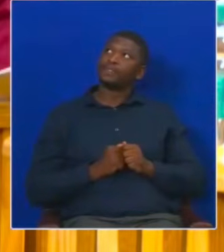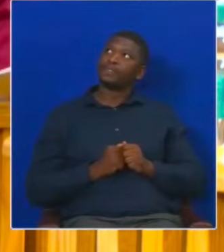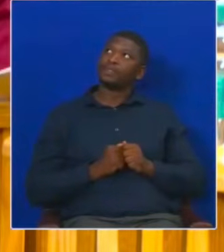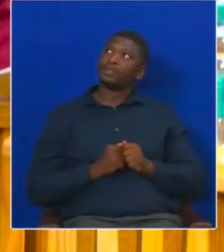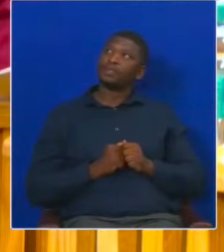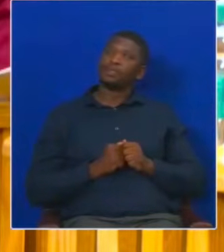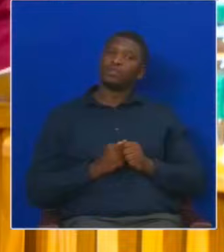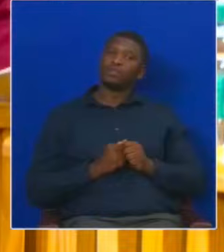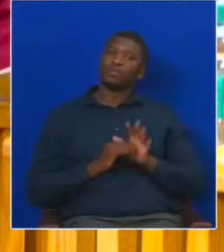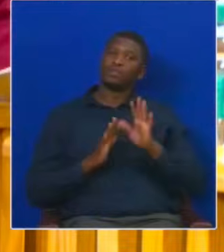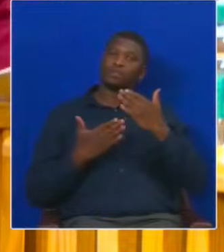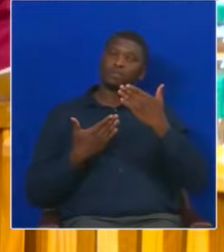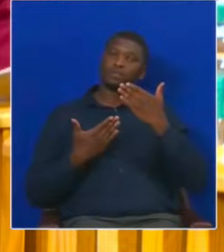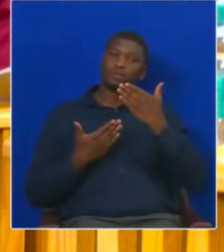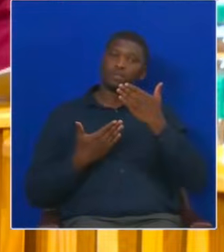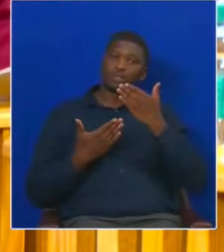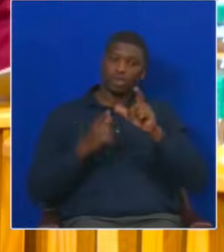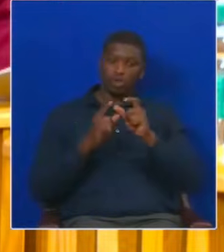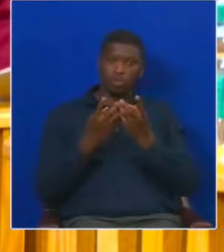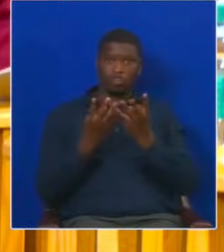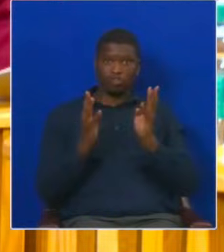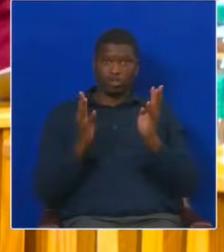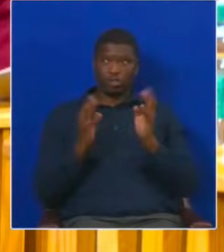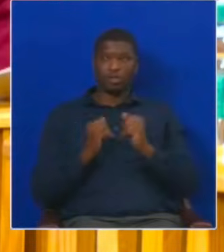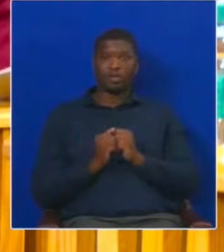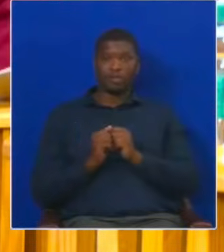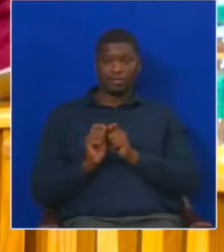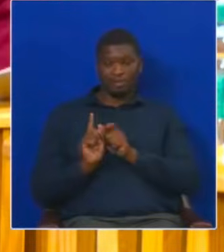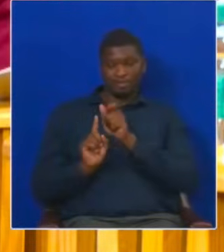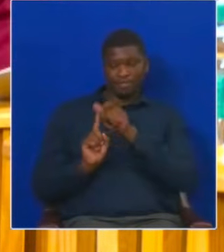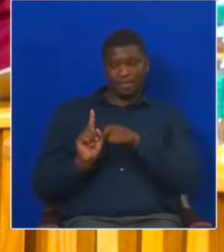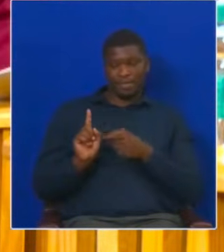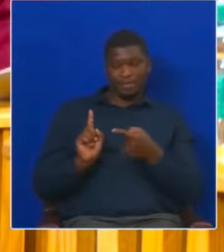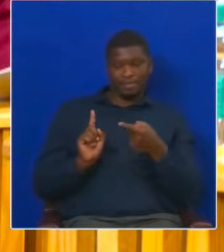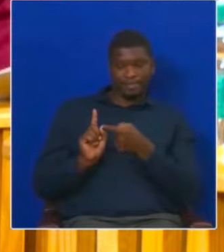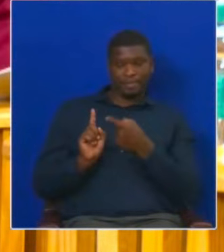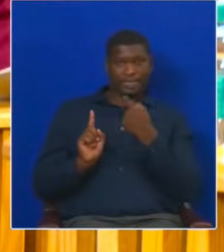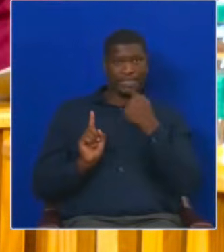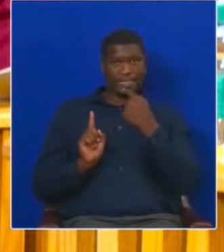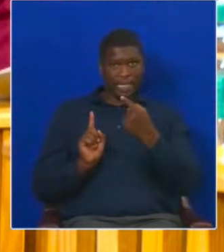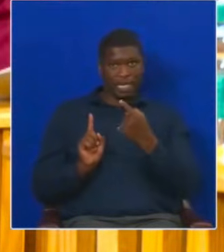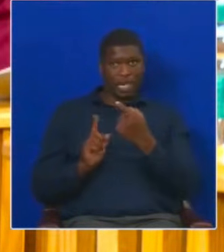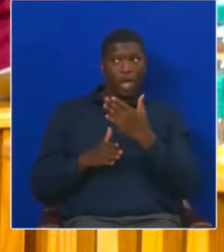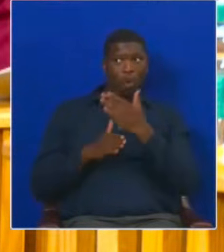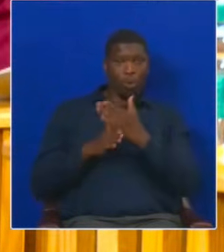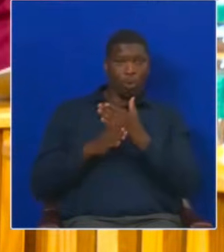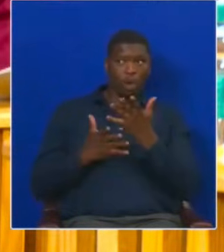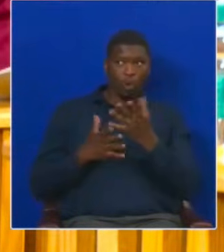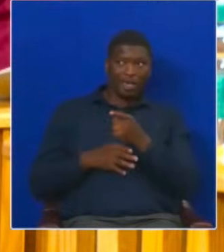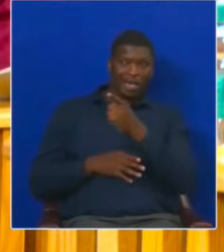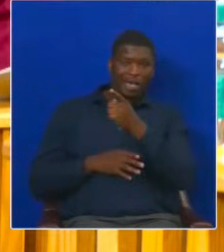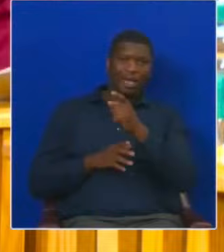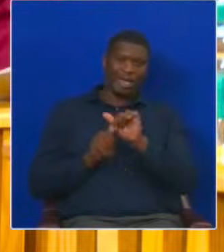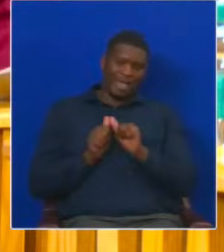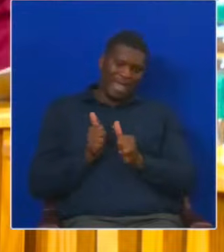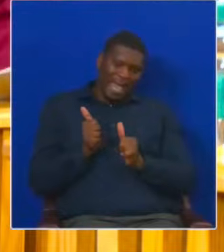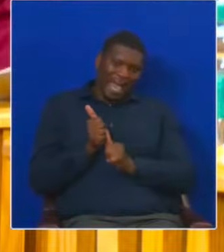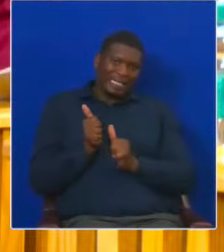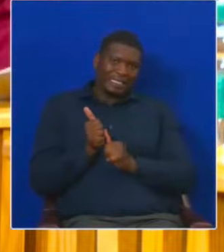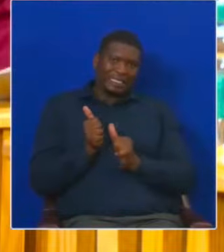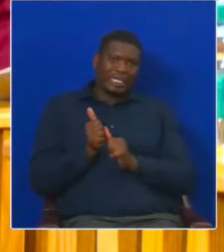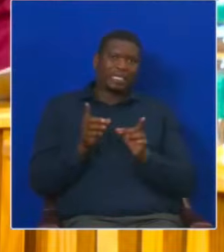This individual indicated that he is an assistant director in the Department of